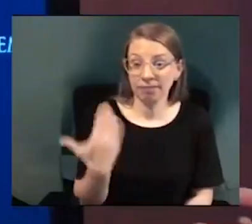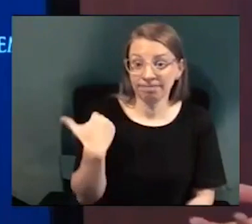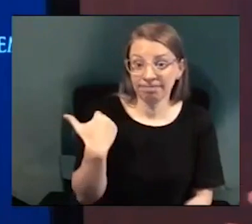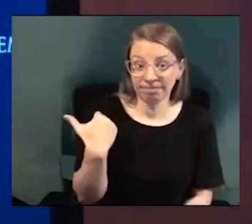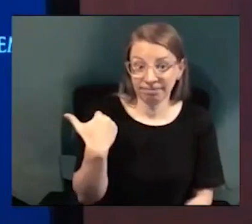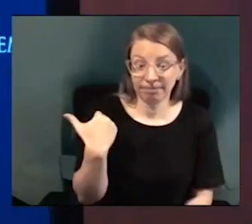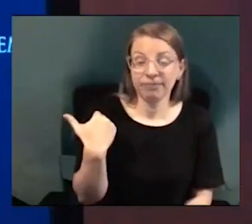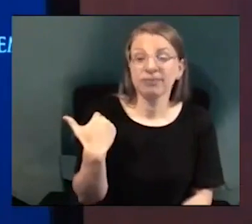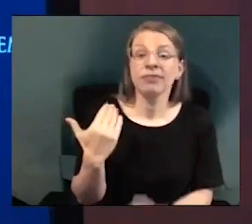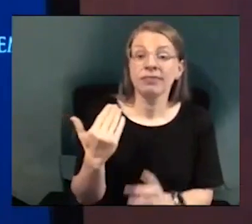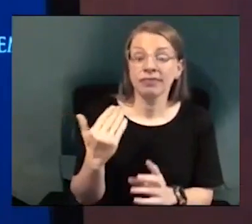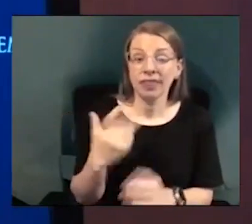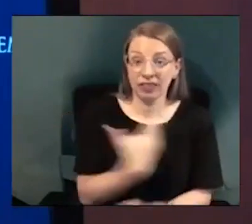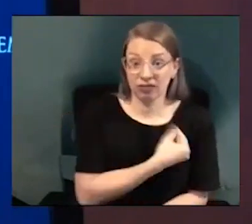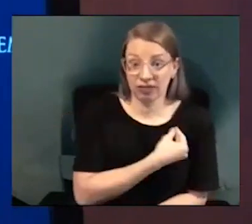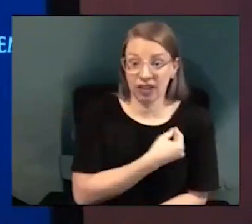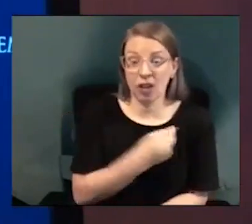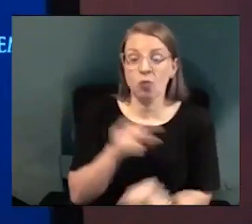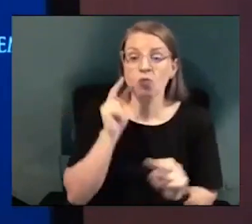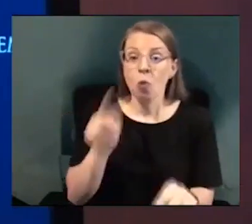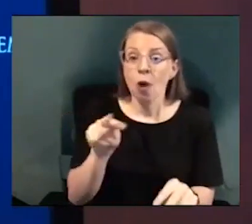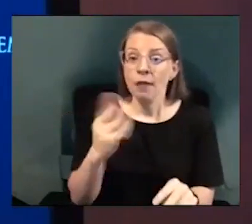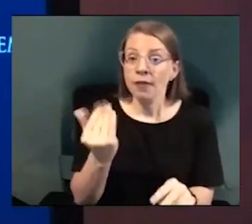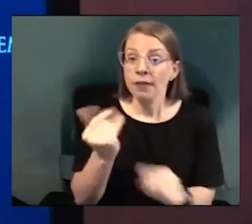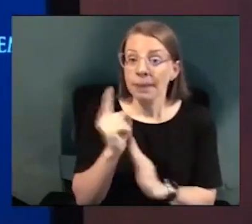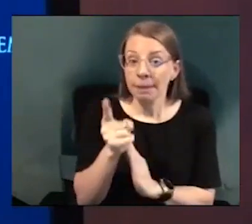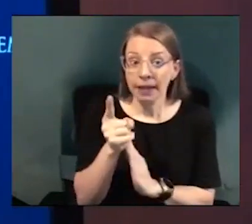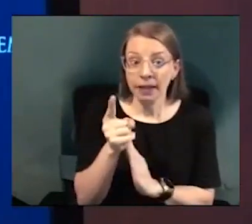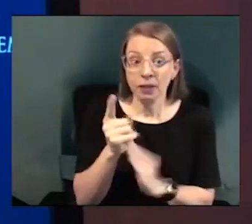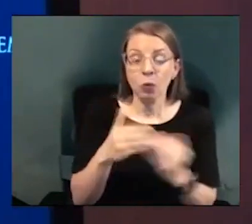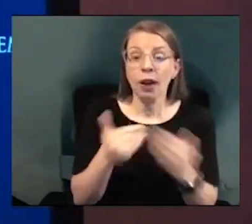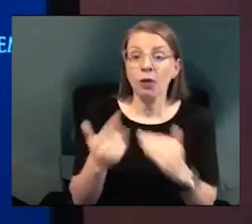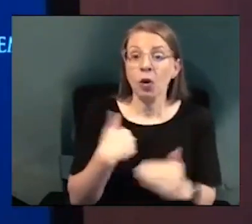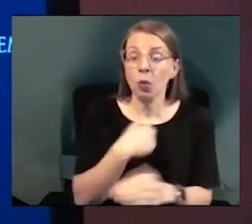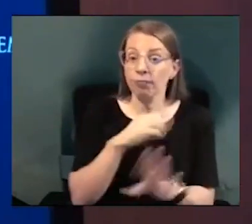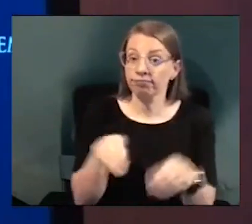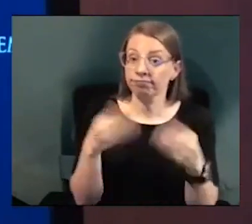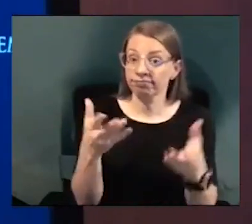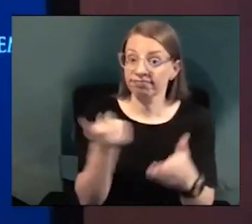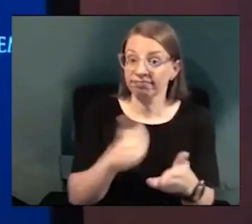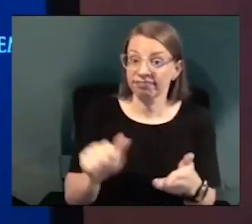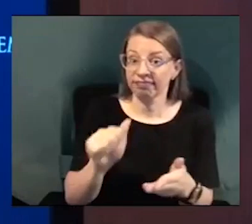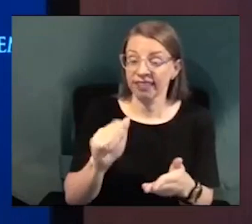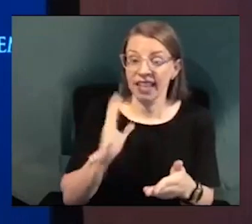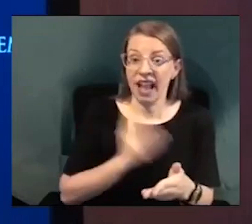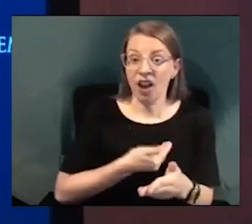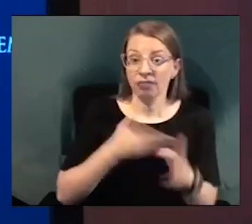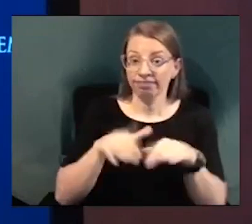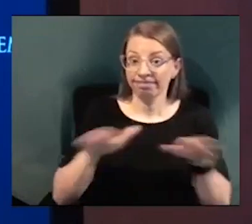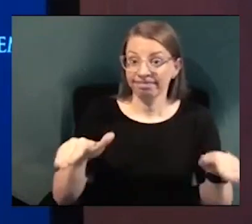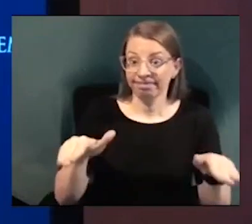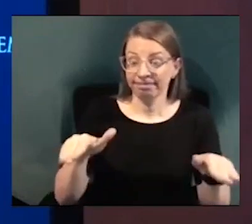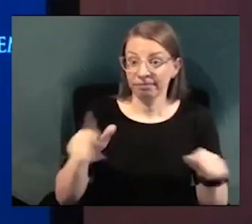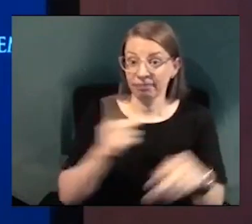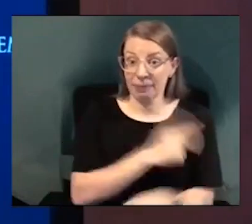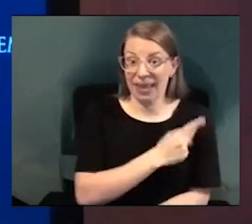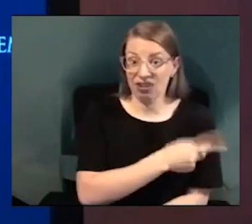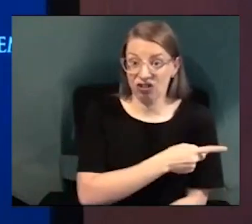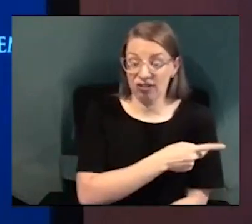It's what we do in our clinics here whenever we give any of our pediatric age patients their vaccines as